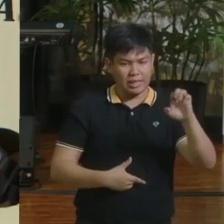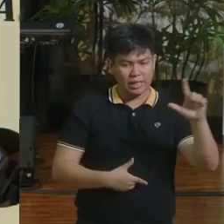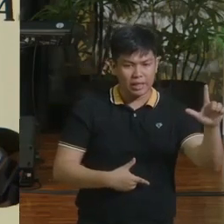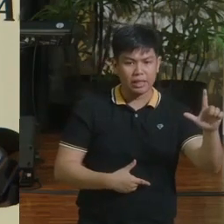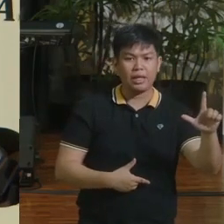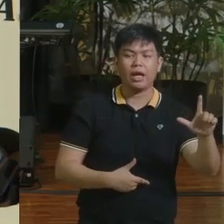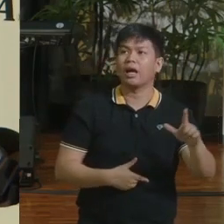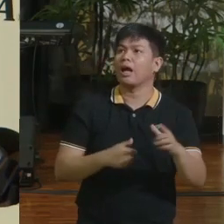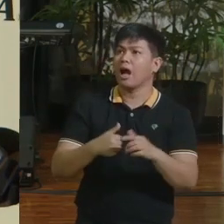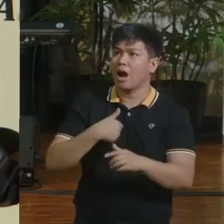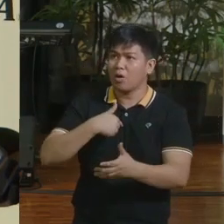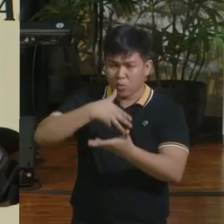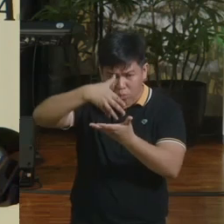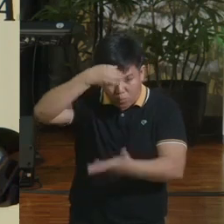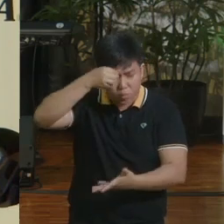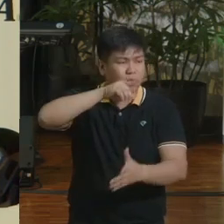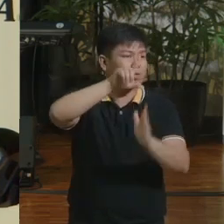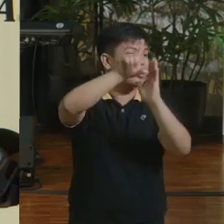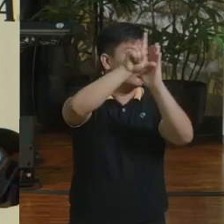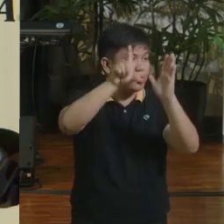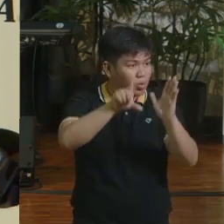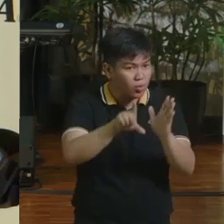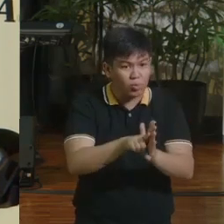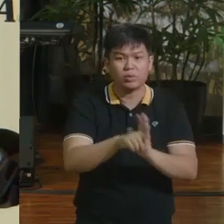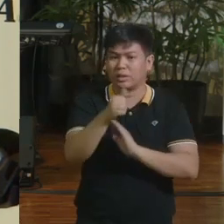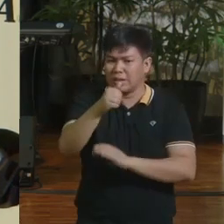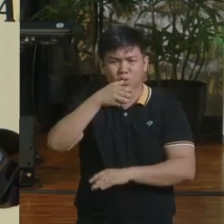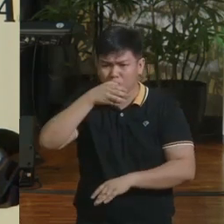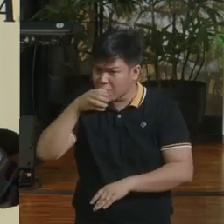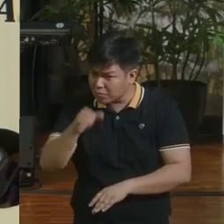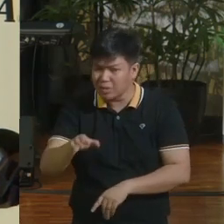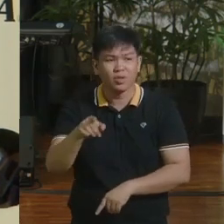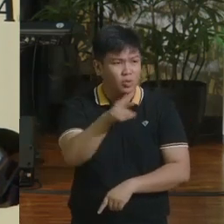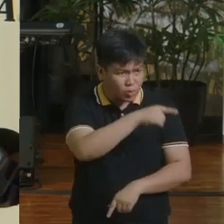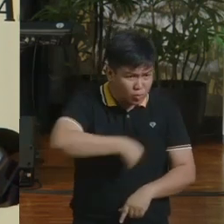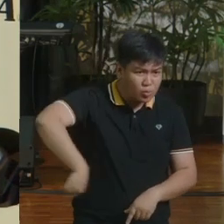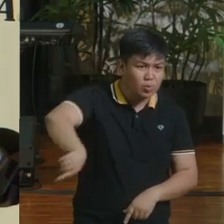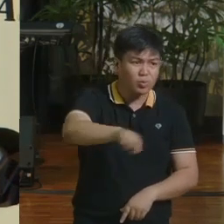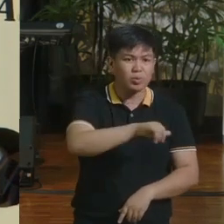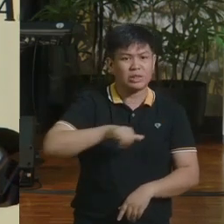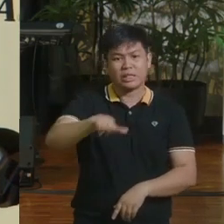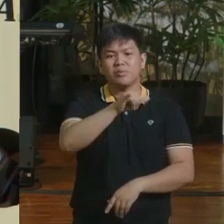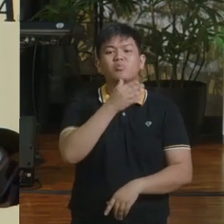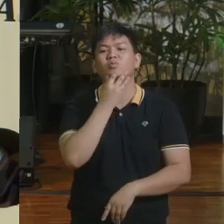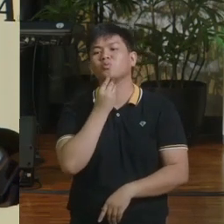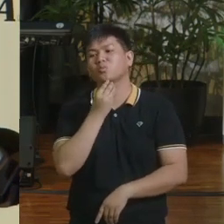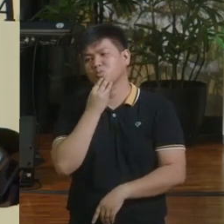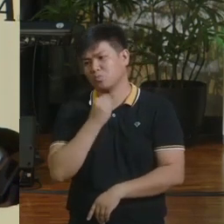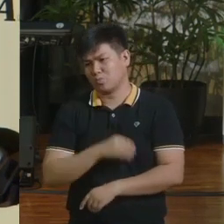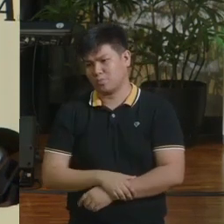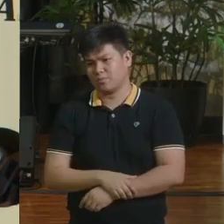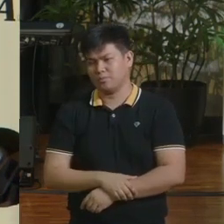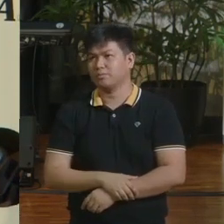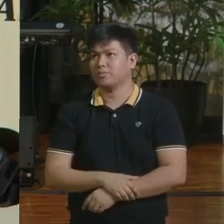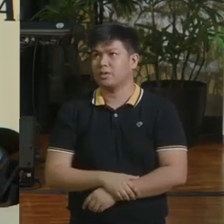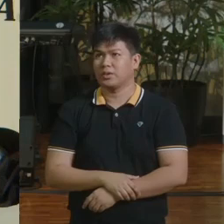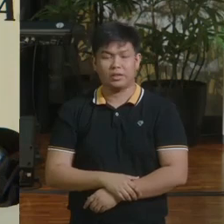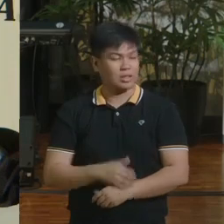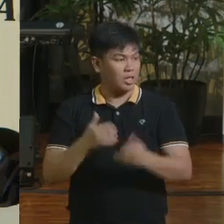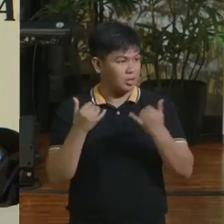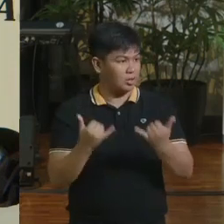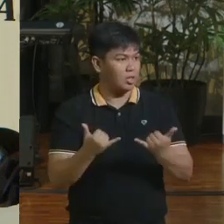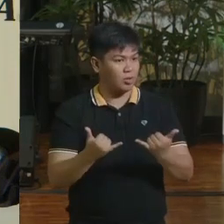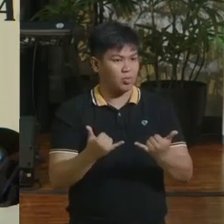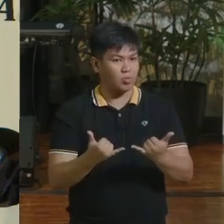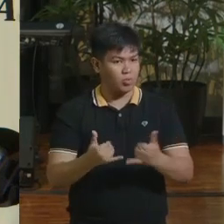our fathers, being zealous for God, as all of you are this day. Sa Acts 26:5, sinabi